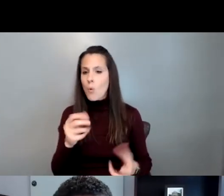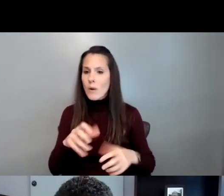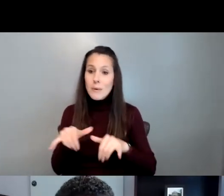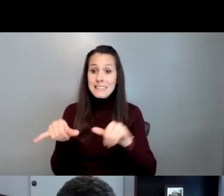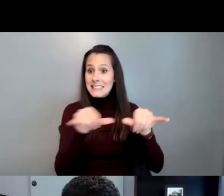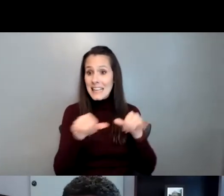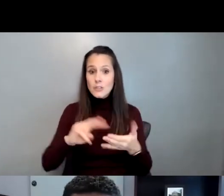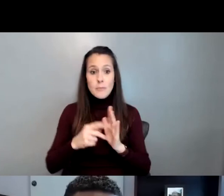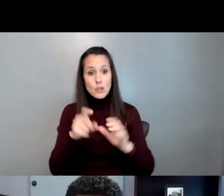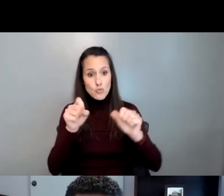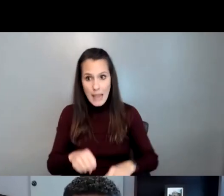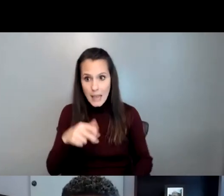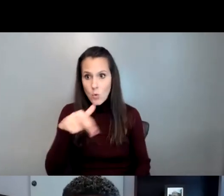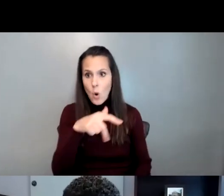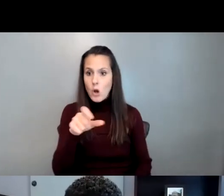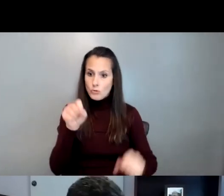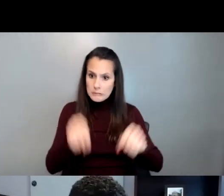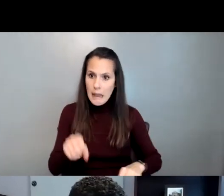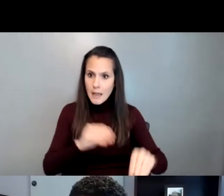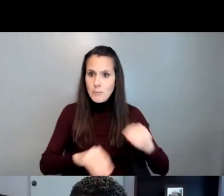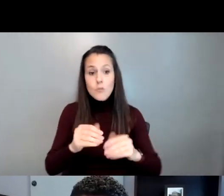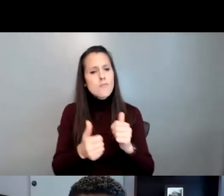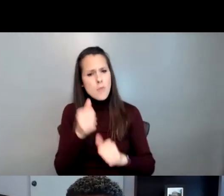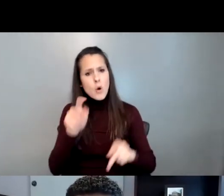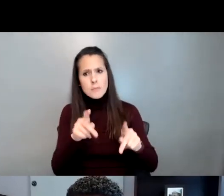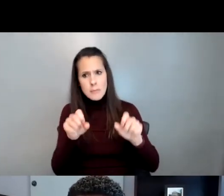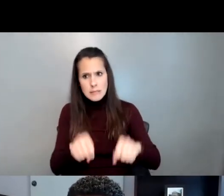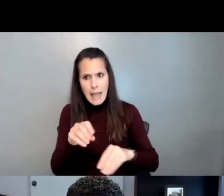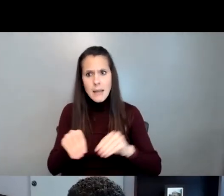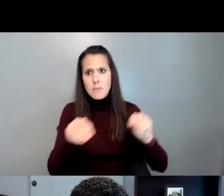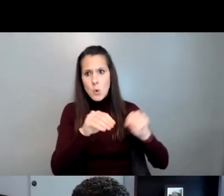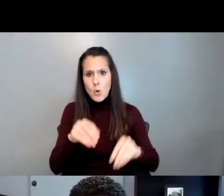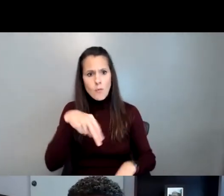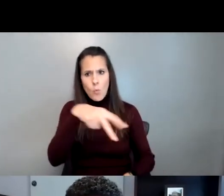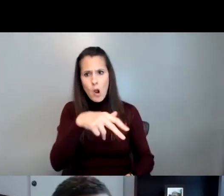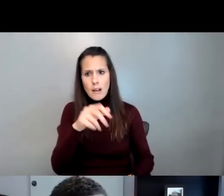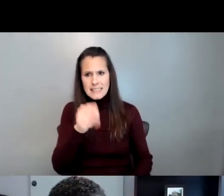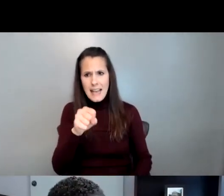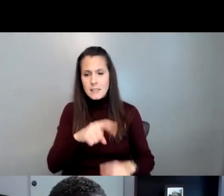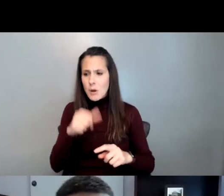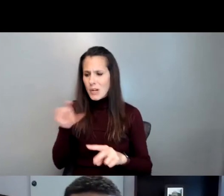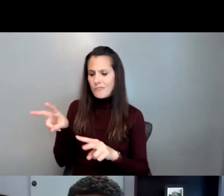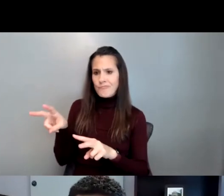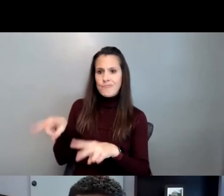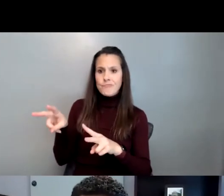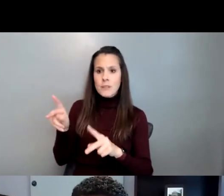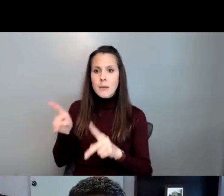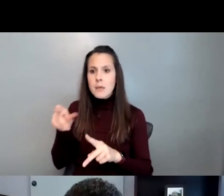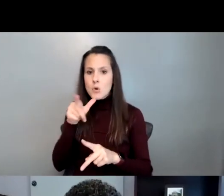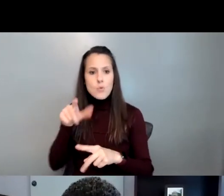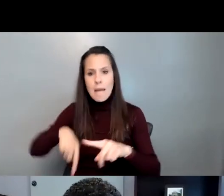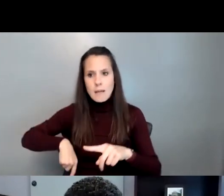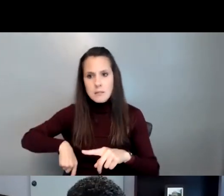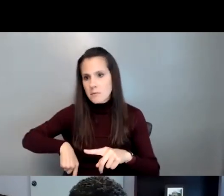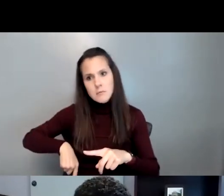ambulatory, right? While the majority of people are ambulatory, it shouldn't mean that we then look down upon people literally and figuratively that then are